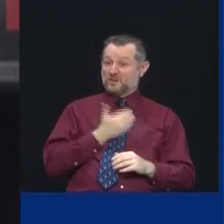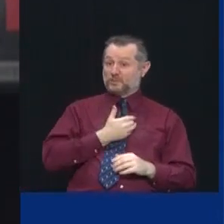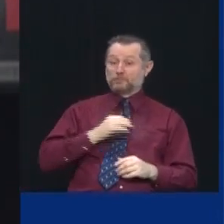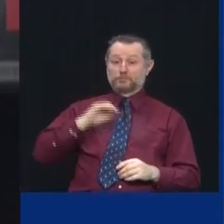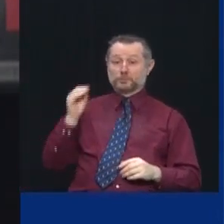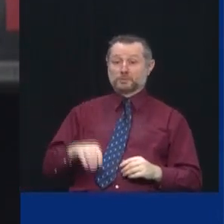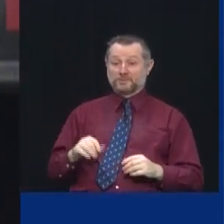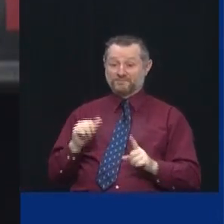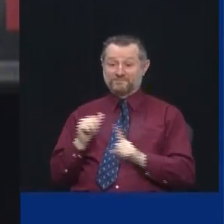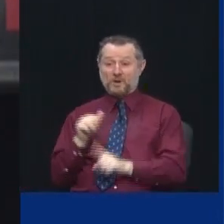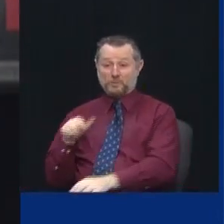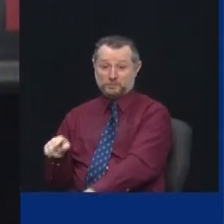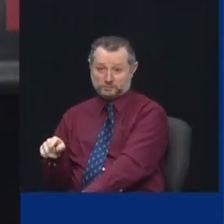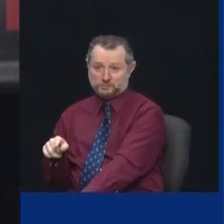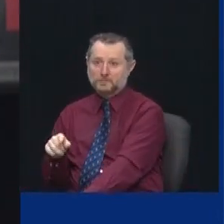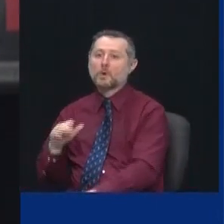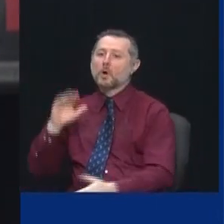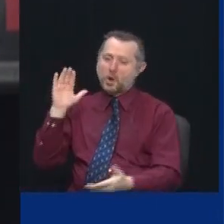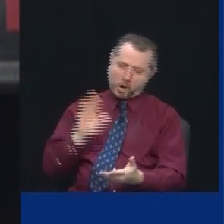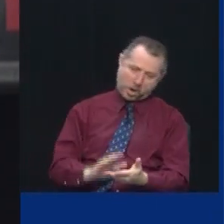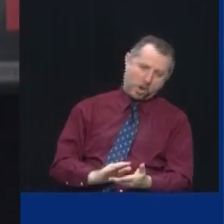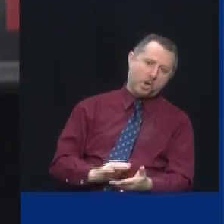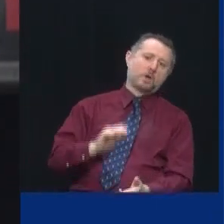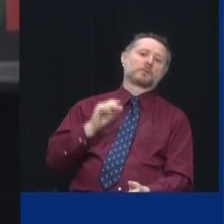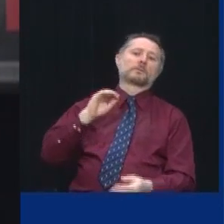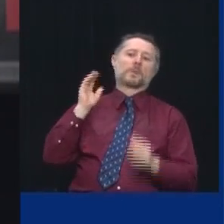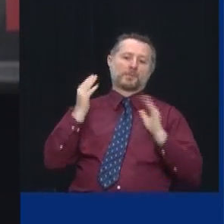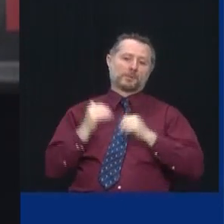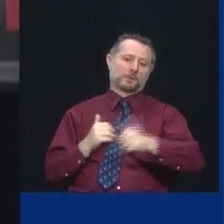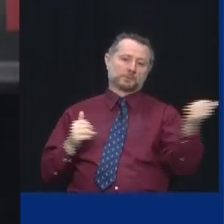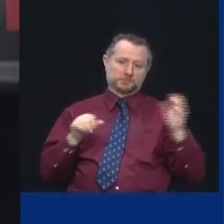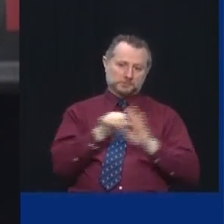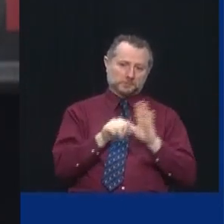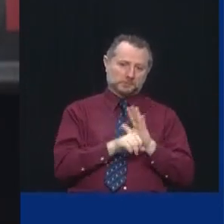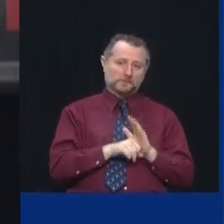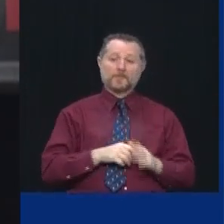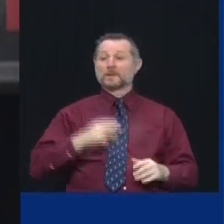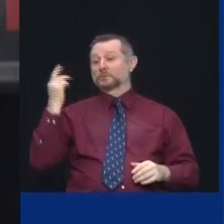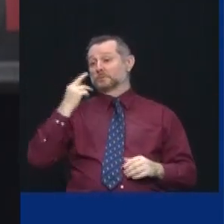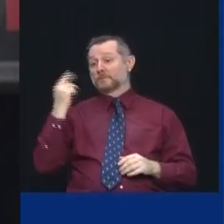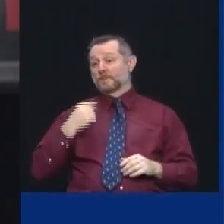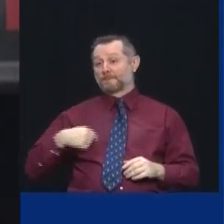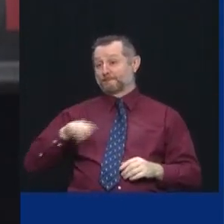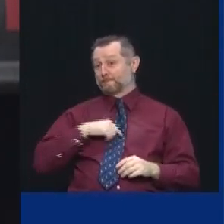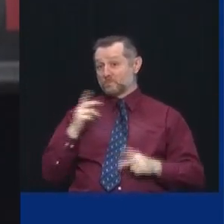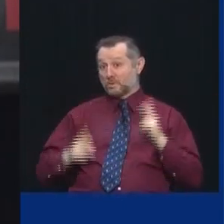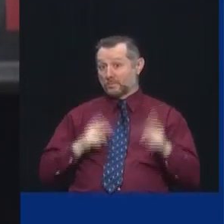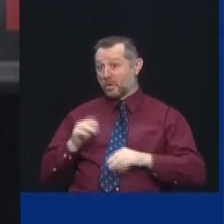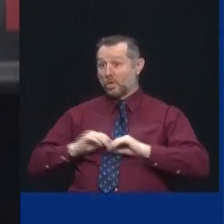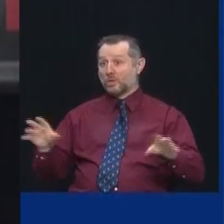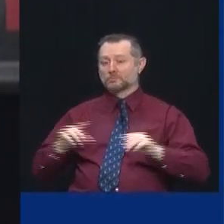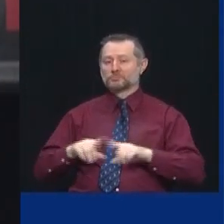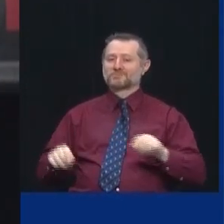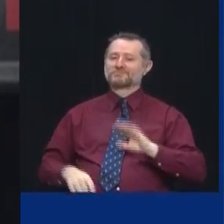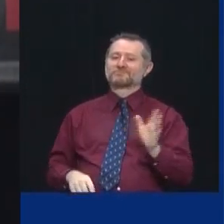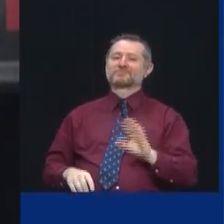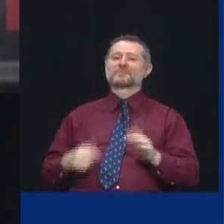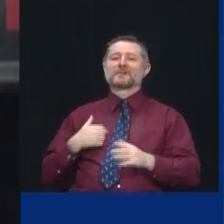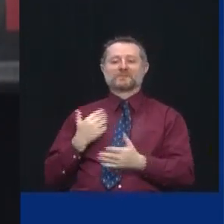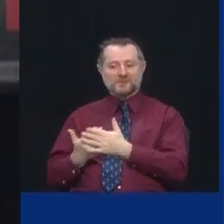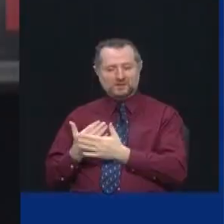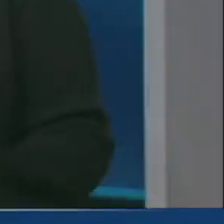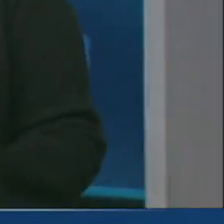is much, much lower than most states because we didn't rush it that fast and we did do verification as